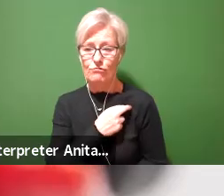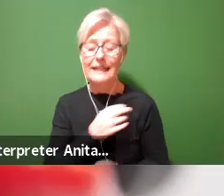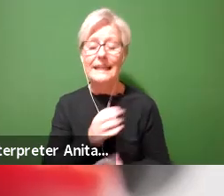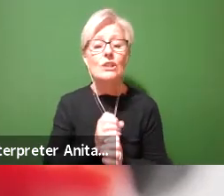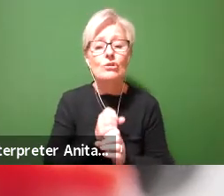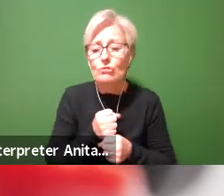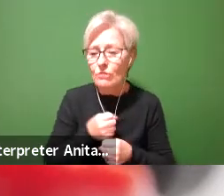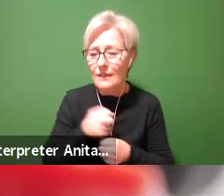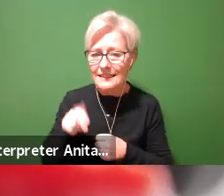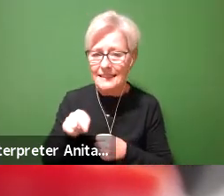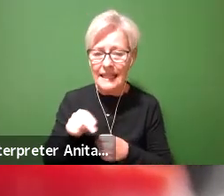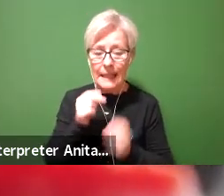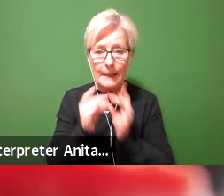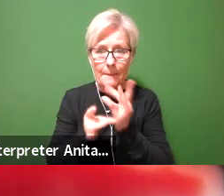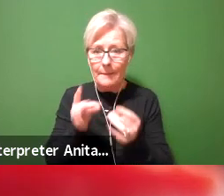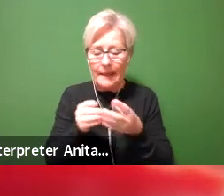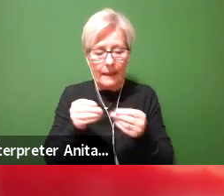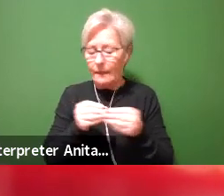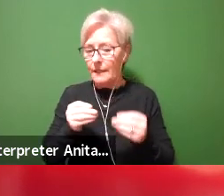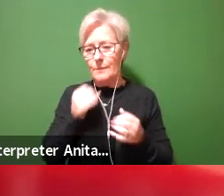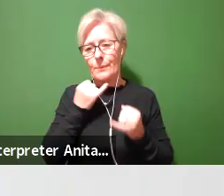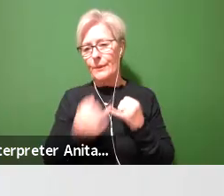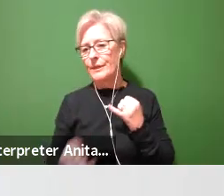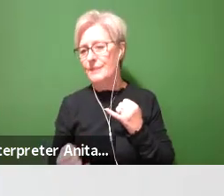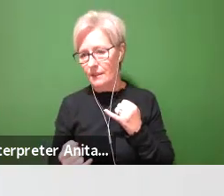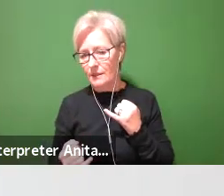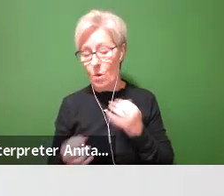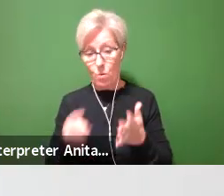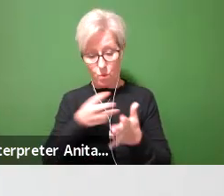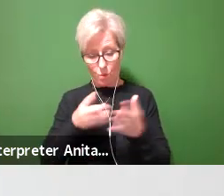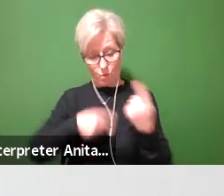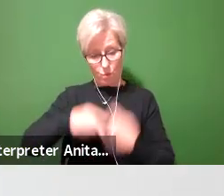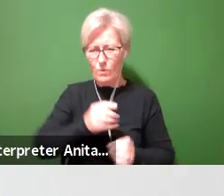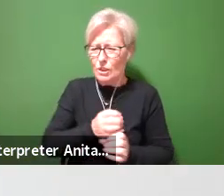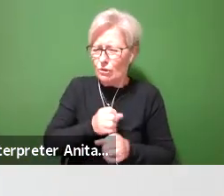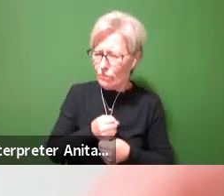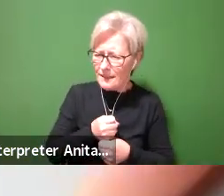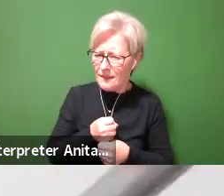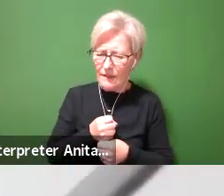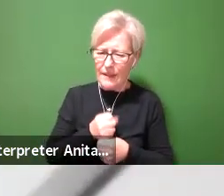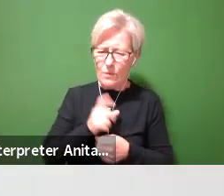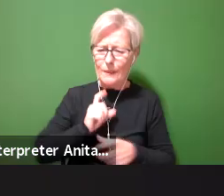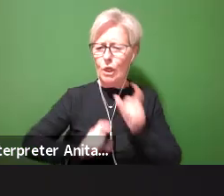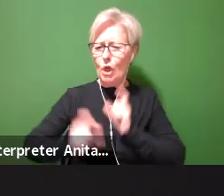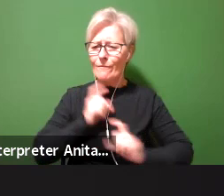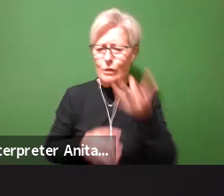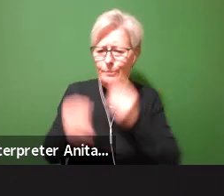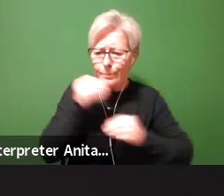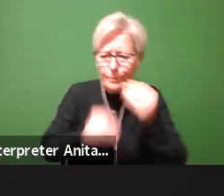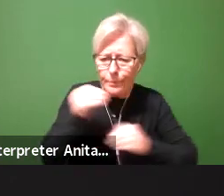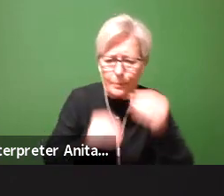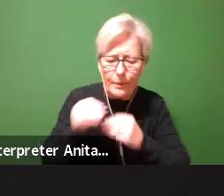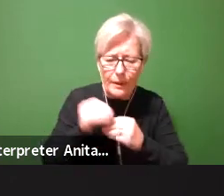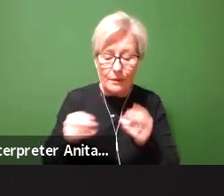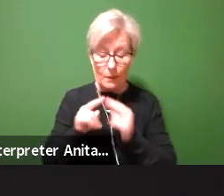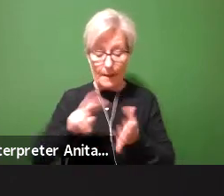no different. When we're stressed, we sometimes comfort eat. We don't plan our meals, and we grab whatever is handy.